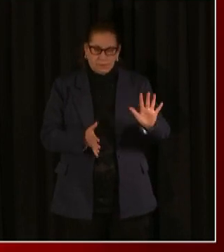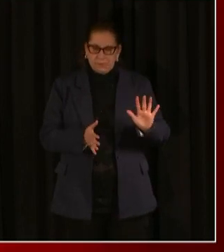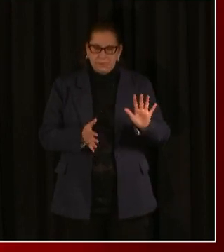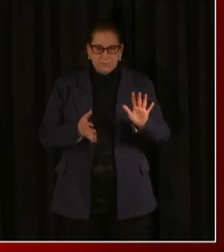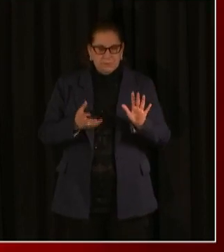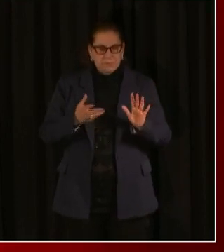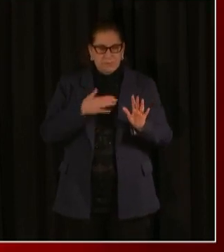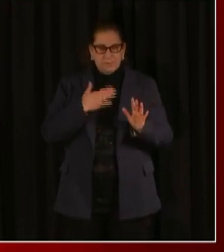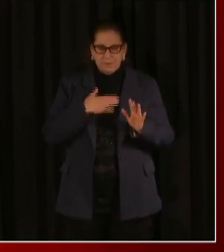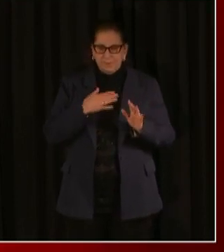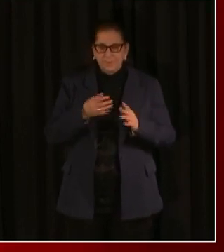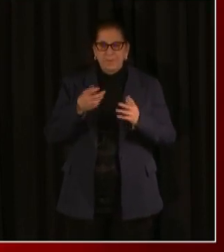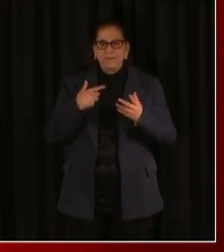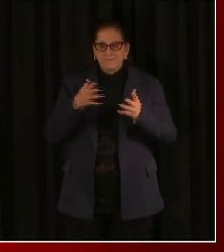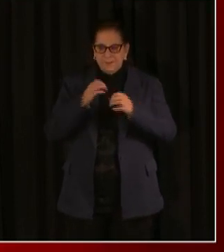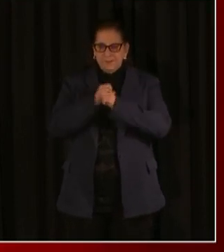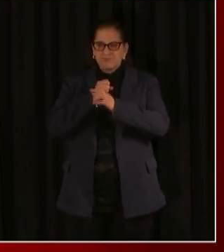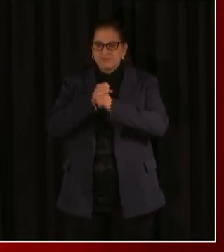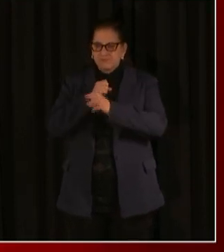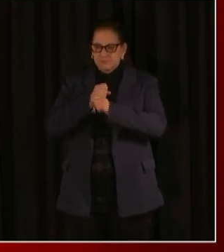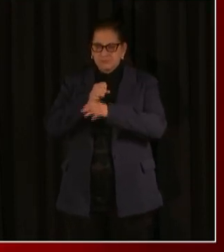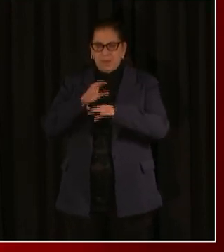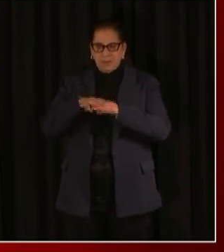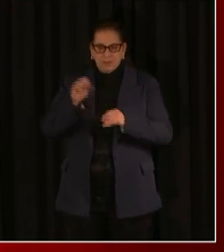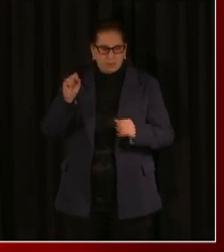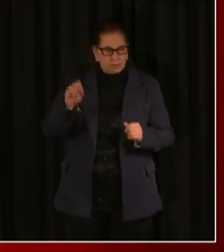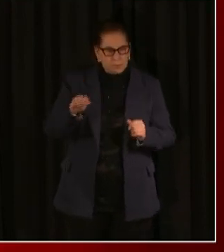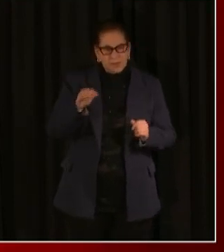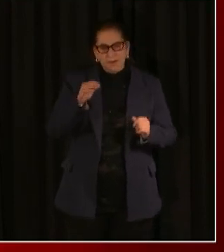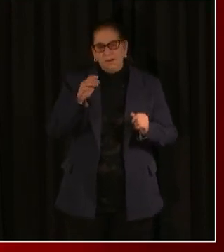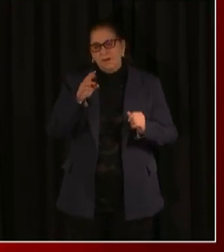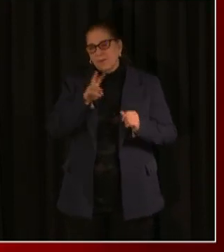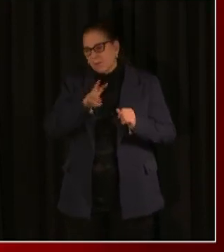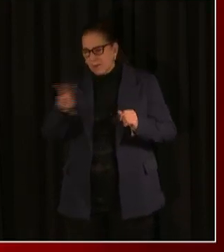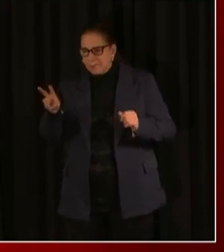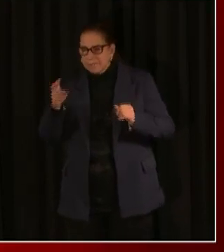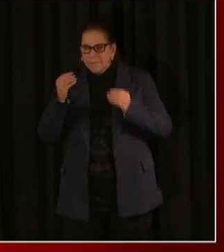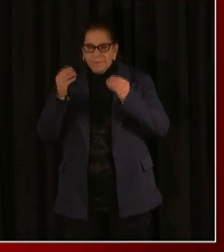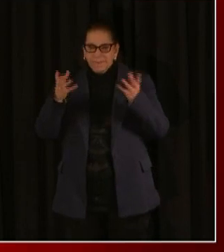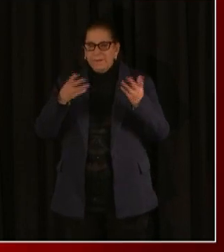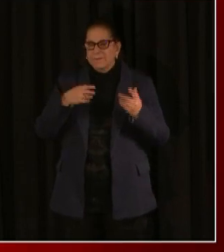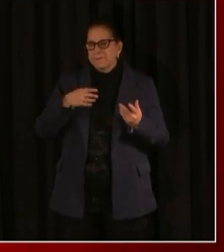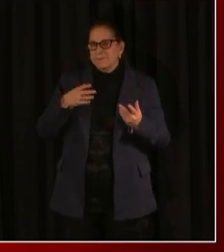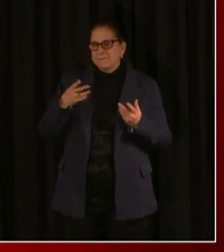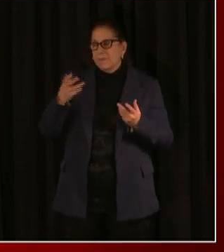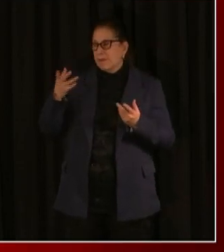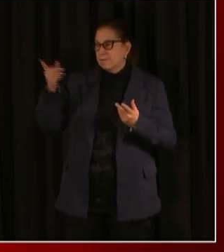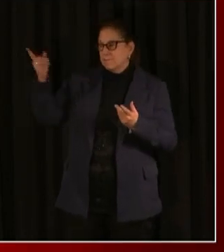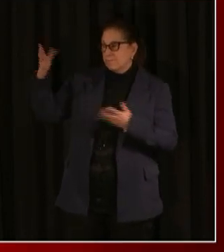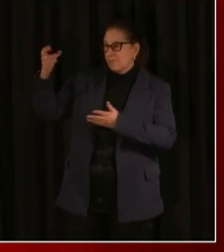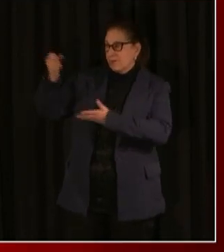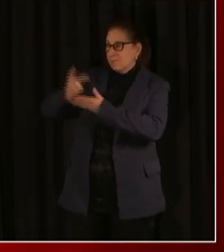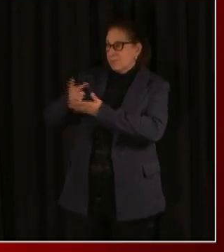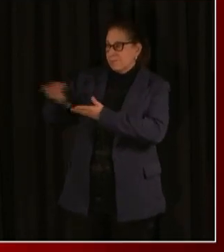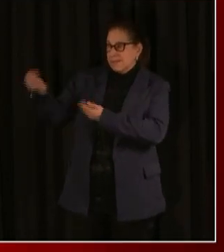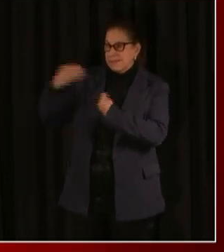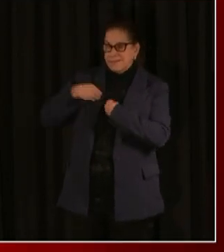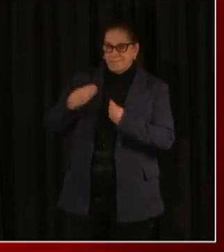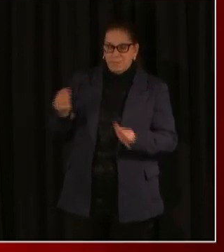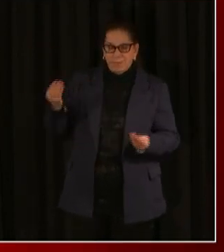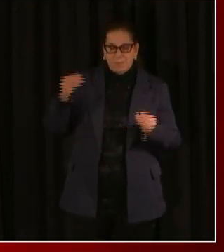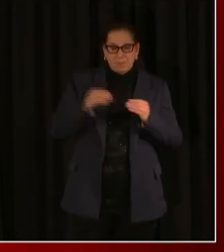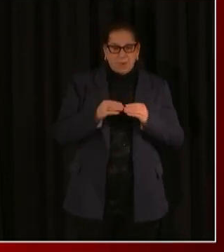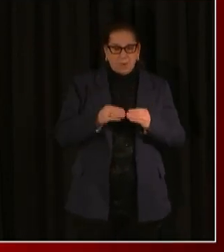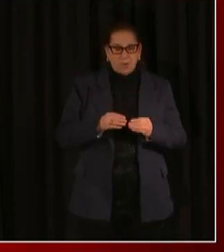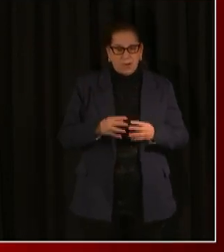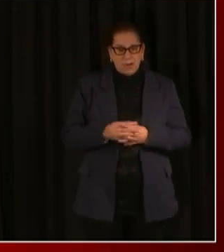meetings, so we'll hope you'll help promote that call of DC. We're going to get our next question from online from